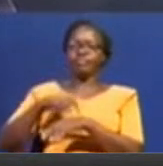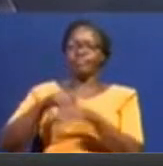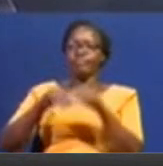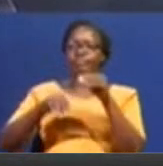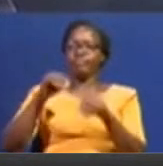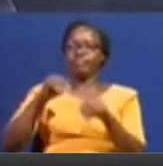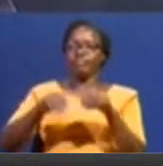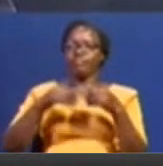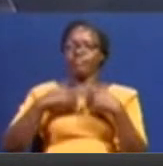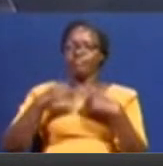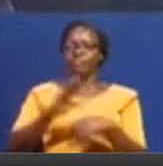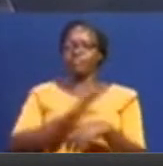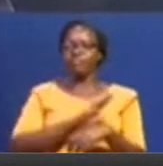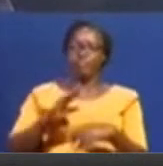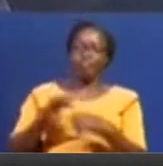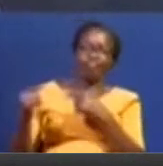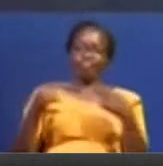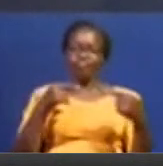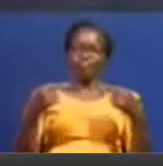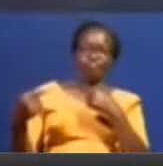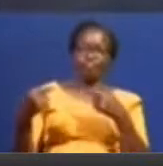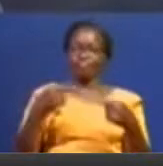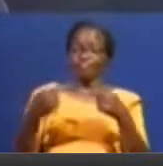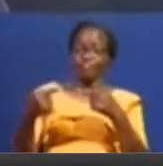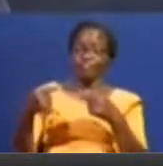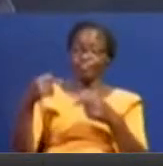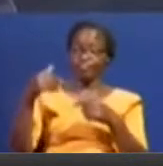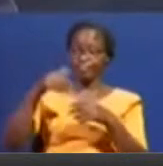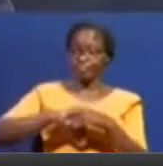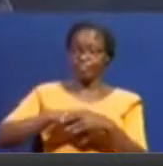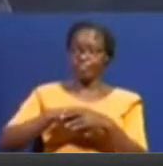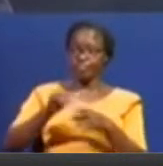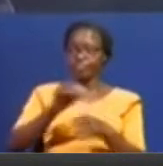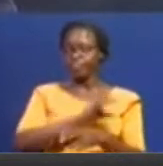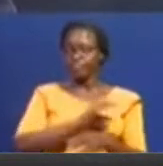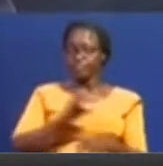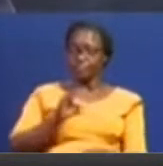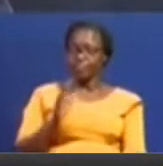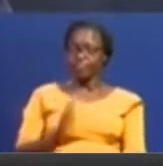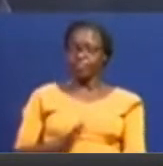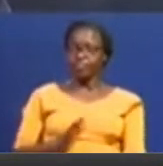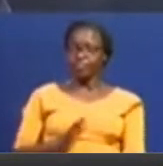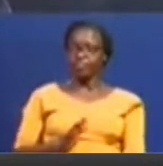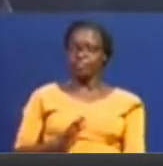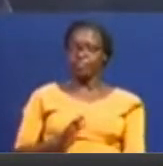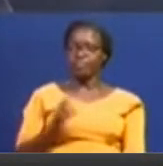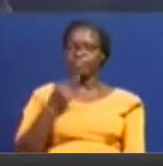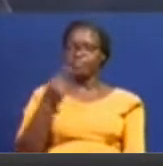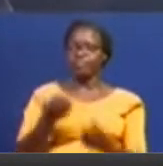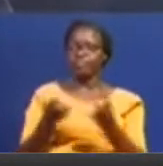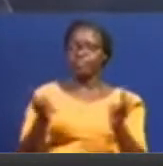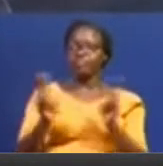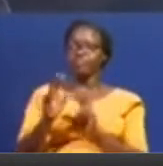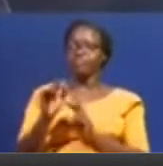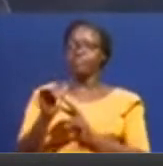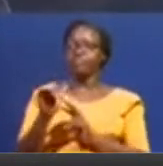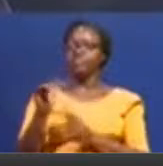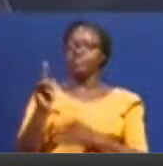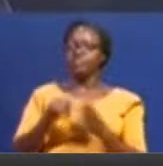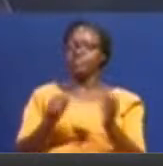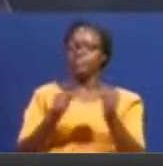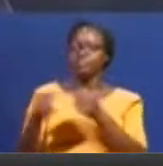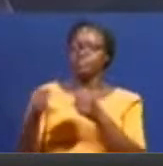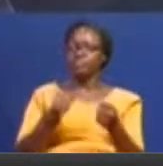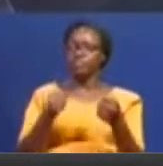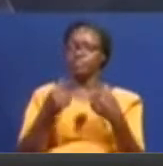what we call boardroom wrangles among the commissioners. Can you tell this panel what strategies